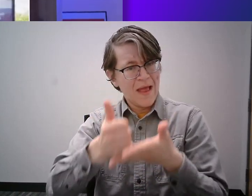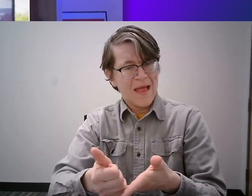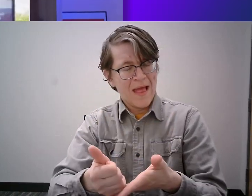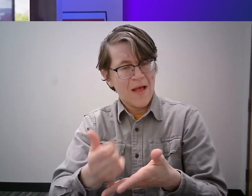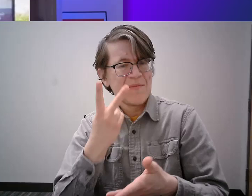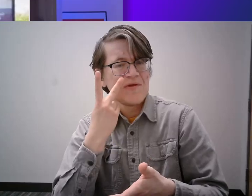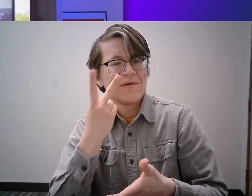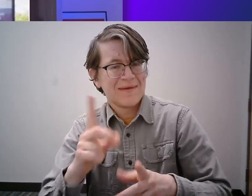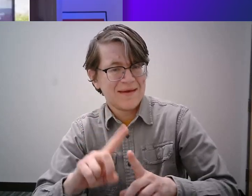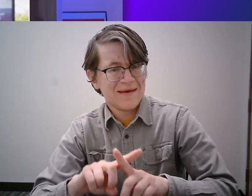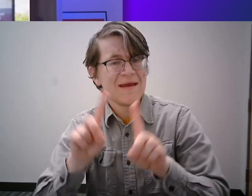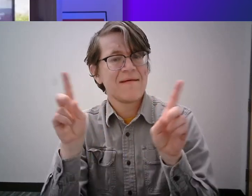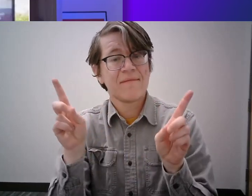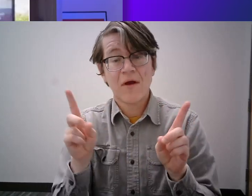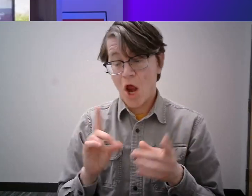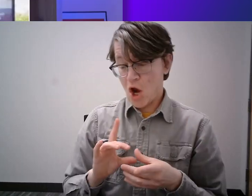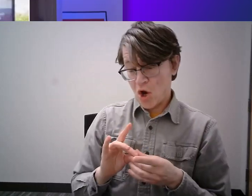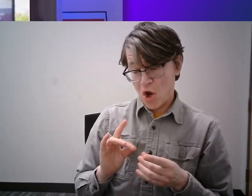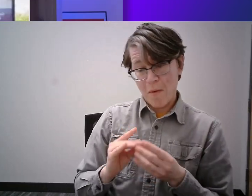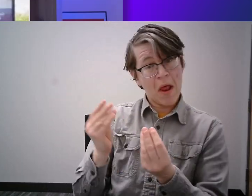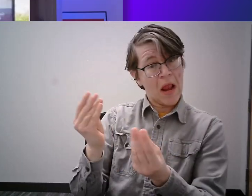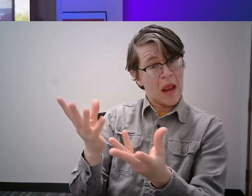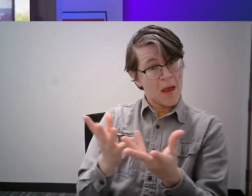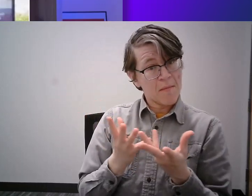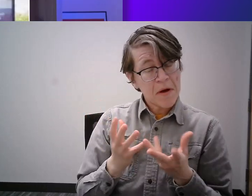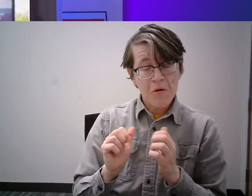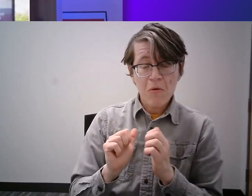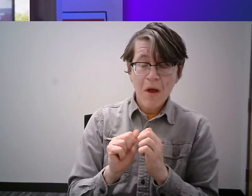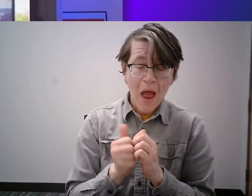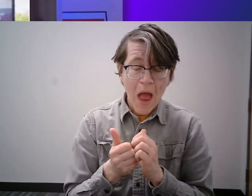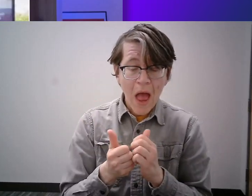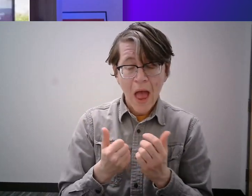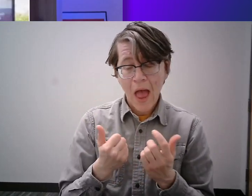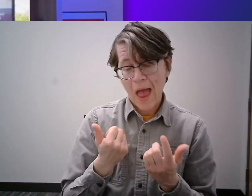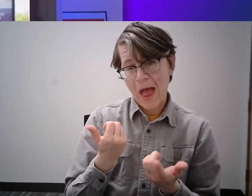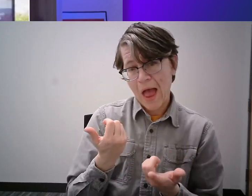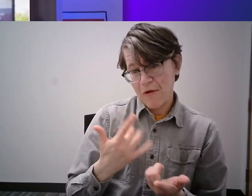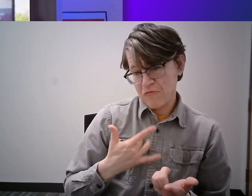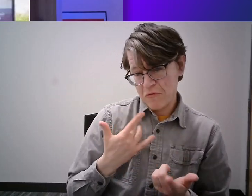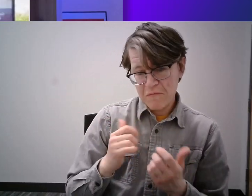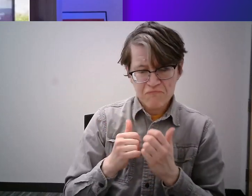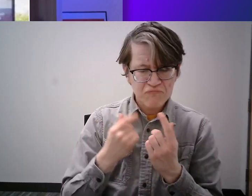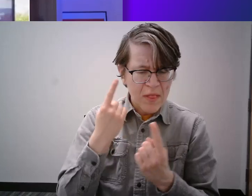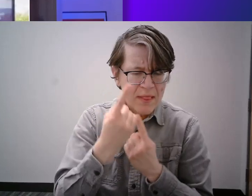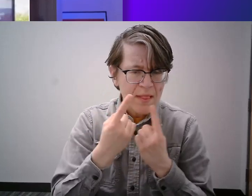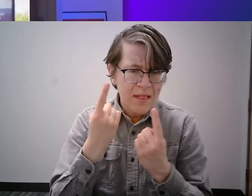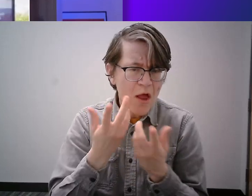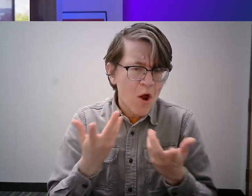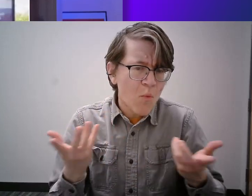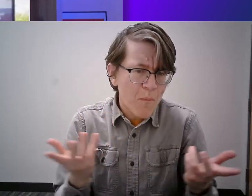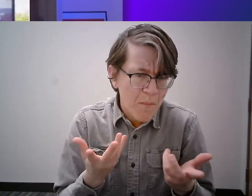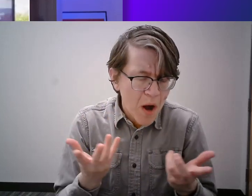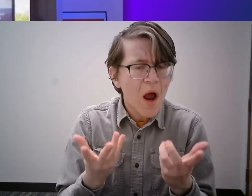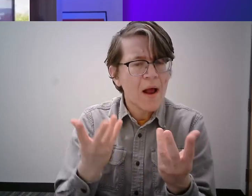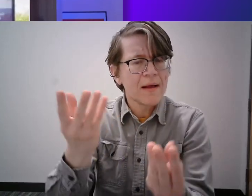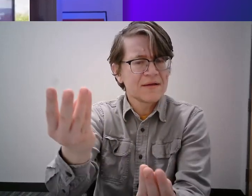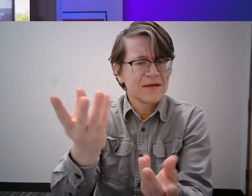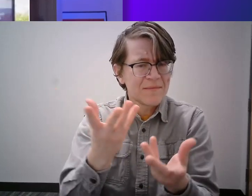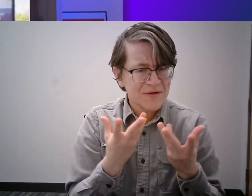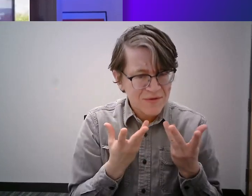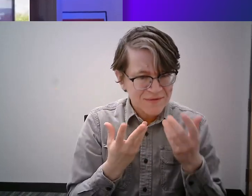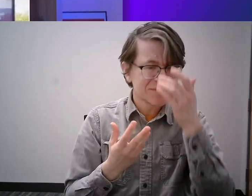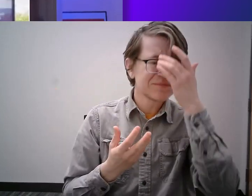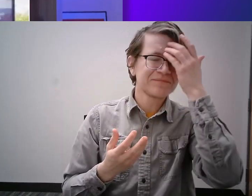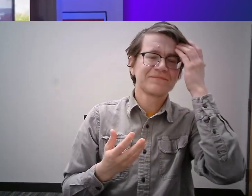about this. Play around, discover, evolve, hit that red button, that says in terribly spaced all caps